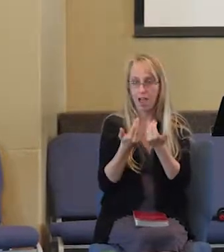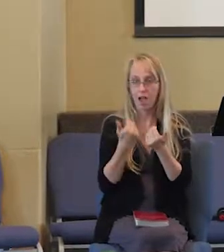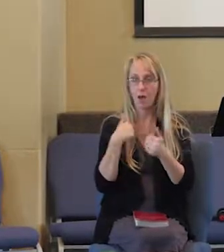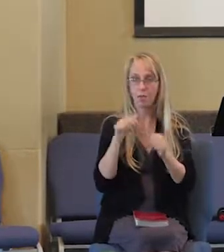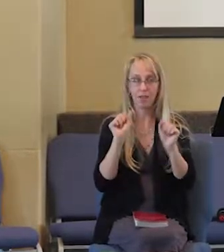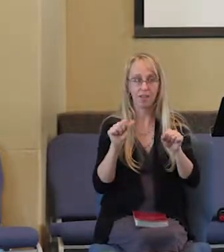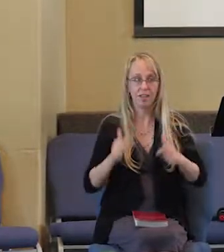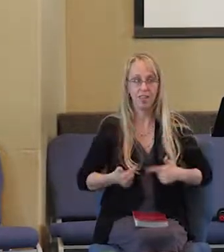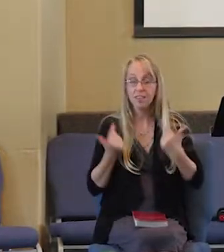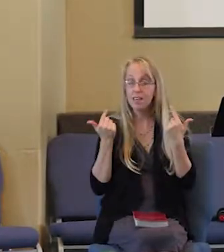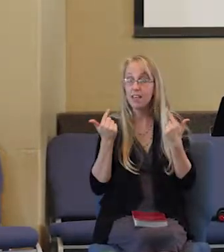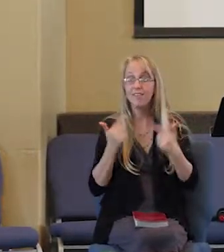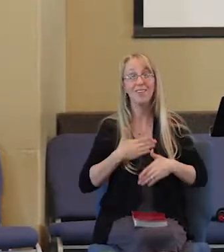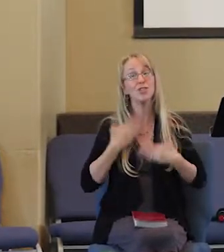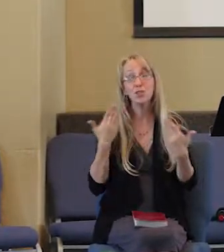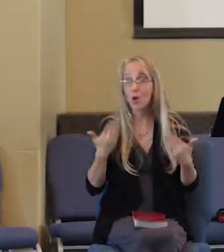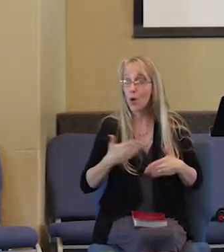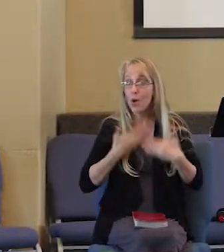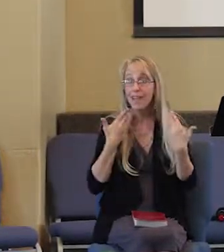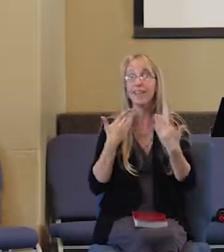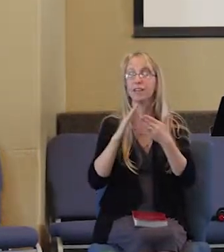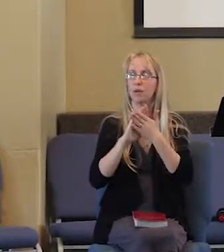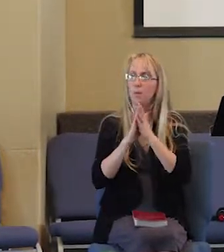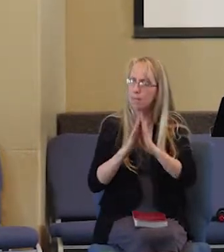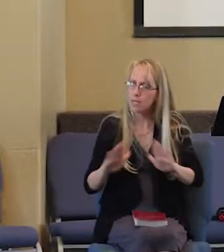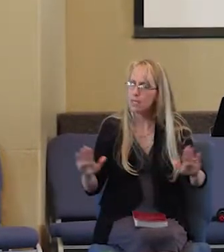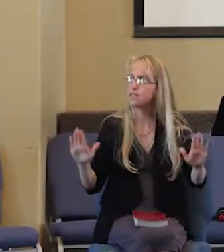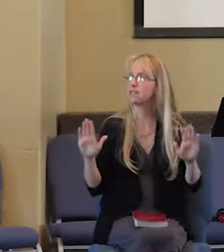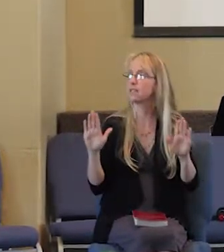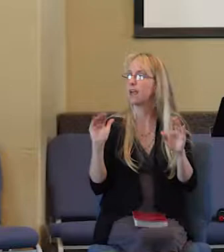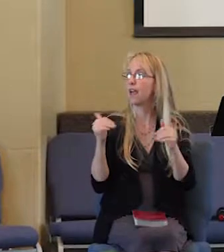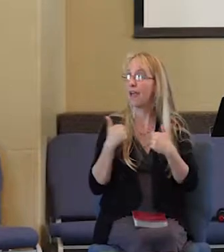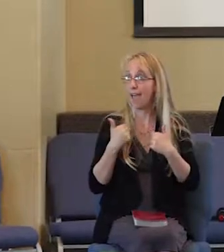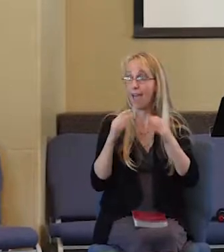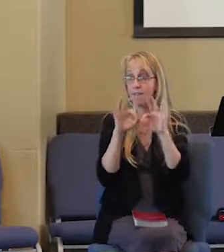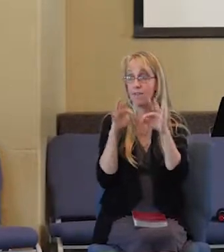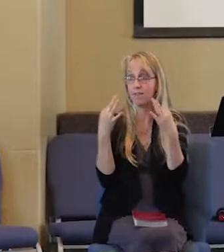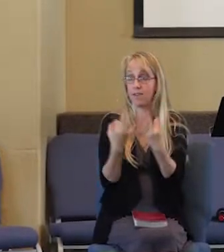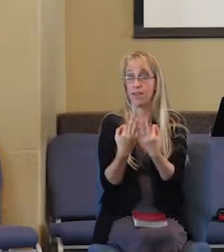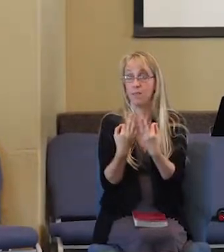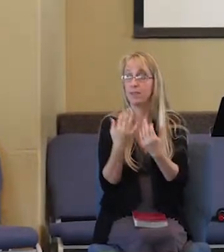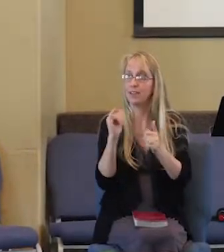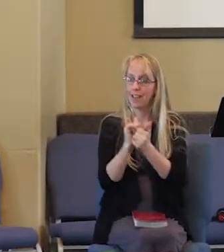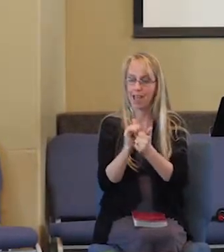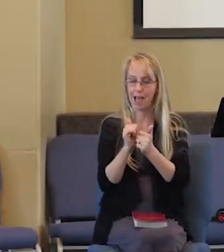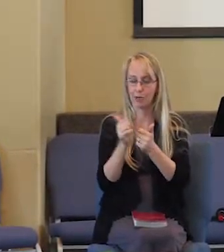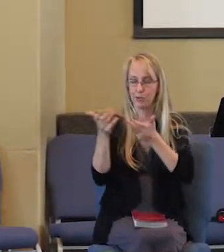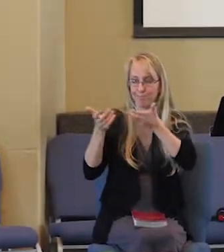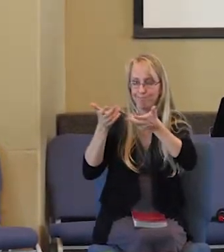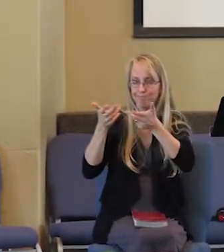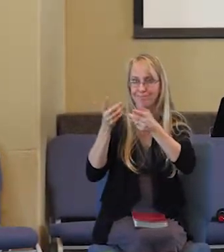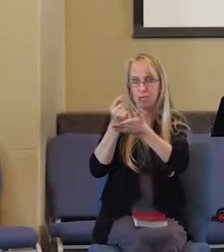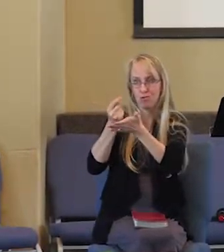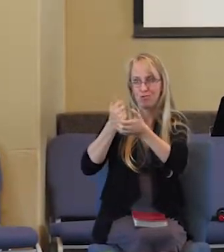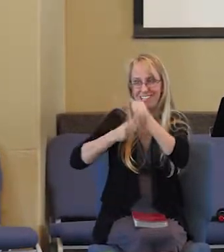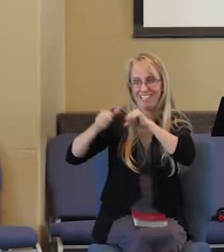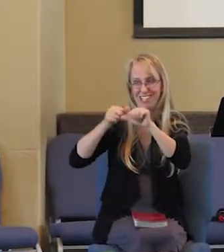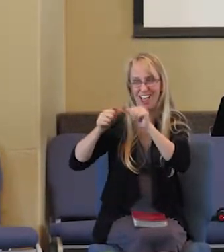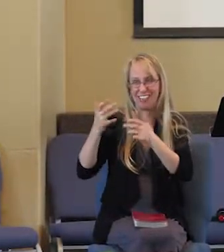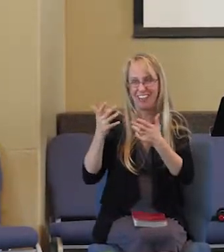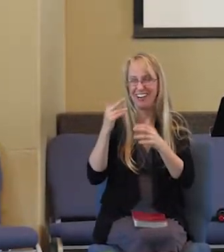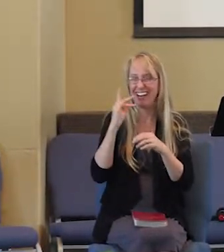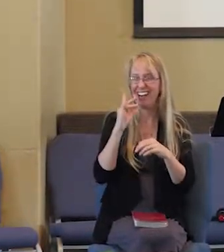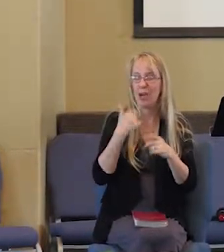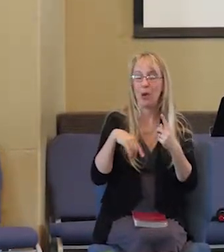our life, how we can have joy, how we can have peace, how we can be a family, how to treat each other, how not to treat each